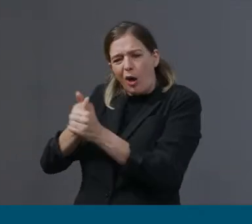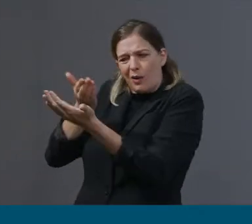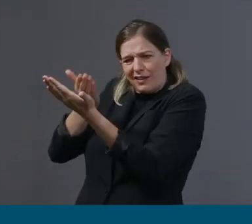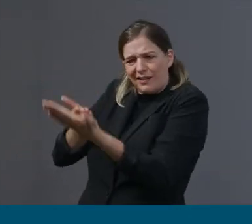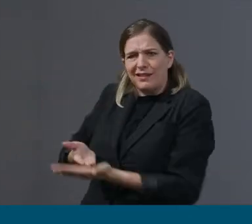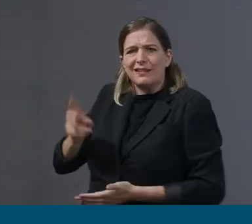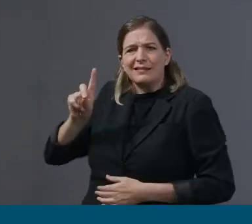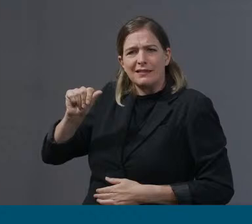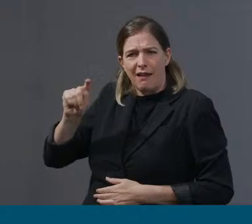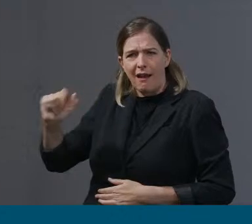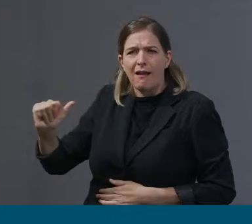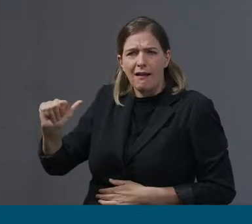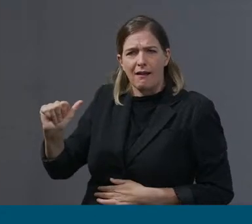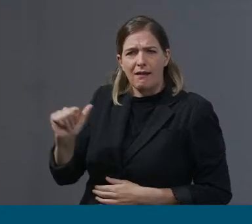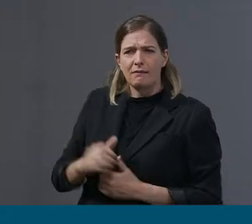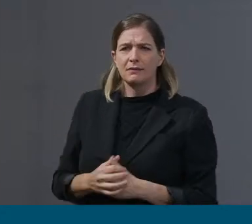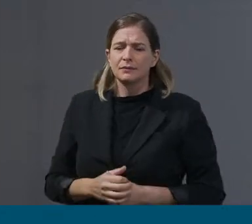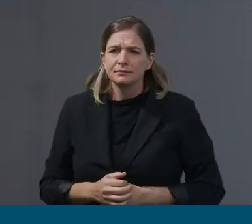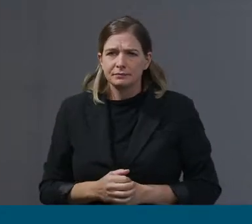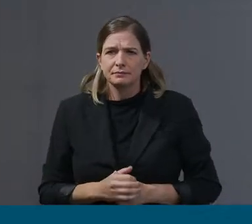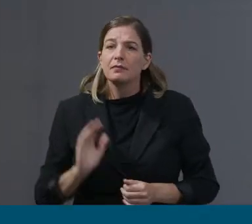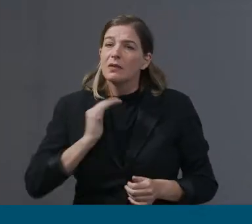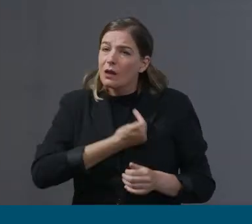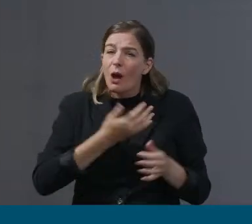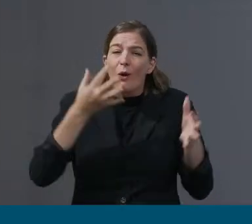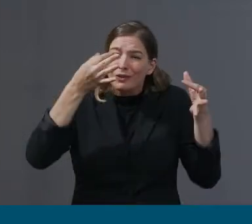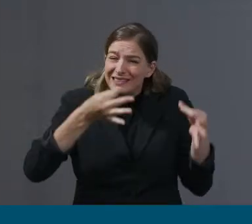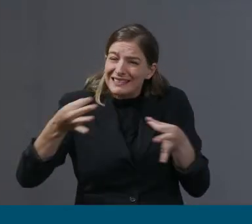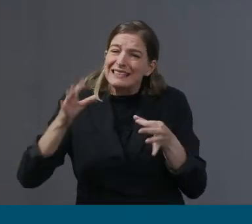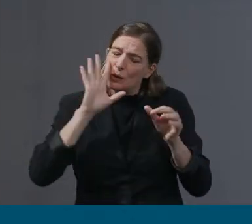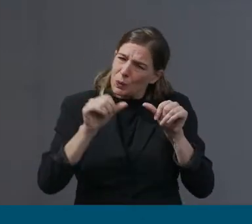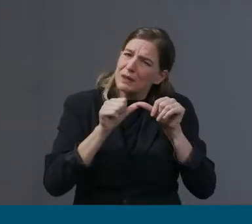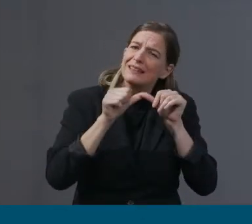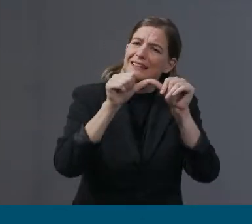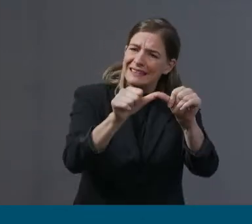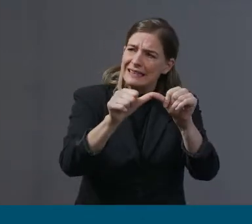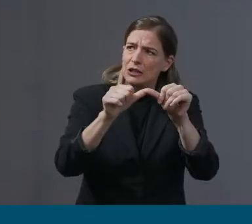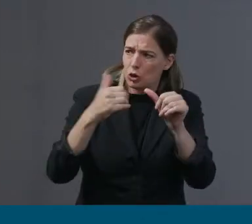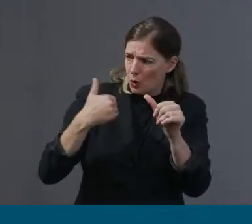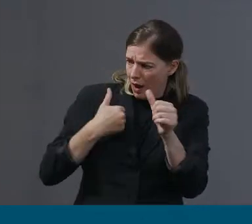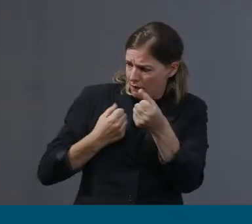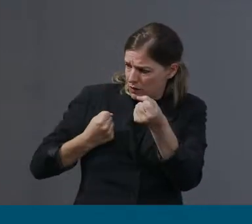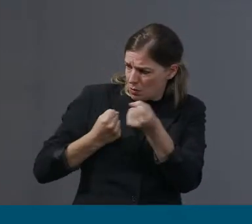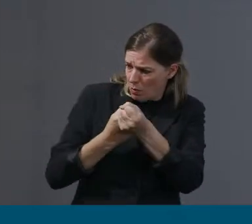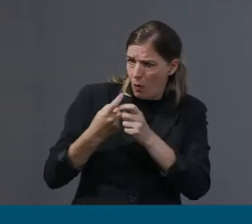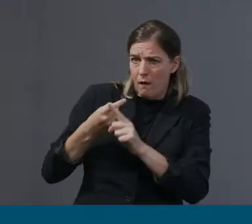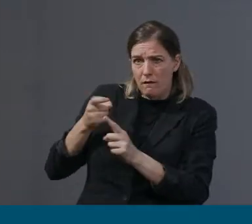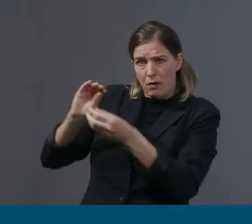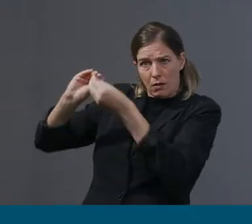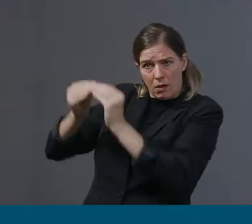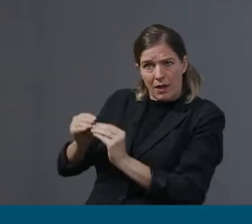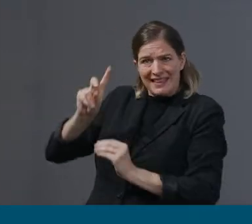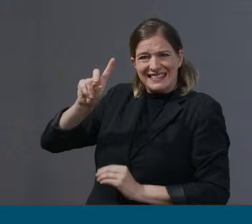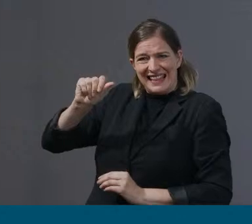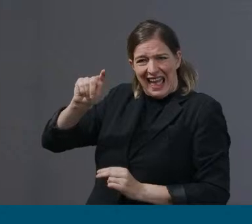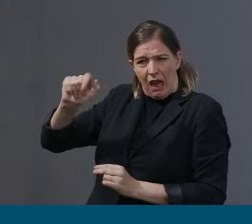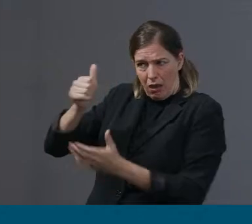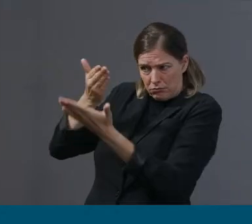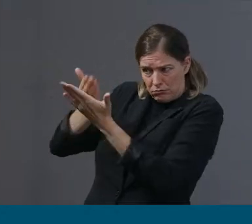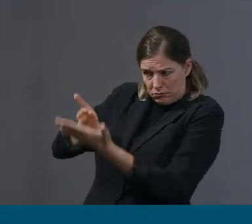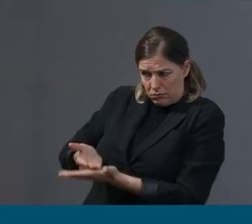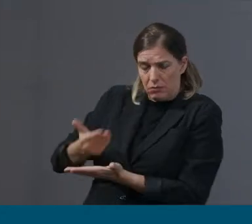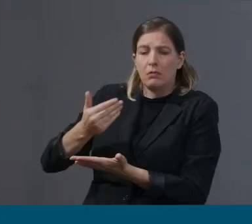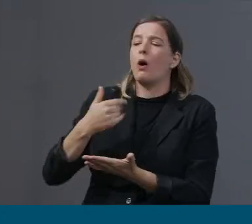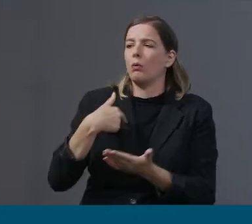be acted on with data backing it up. If there were anything that we're going to morph from this, it